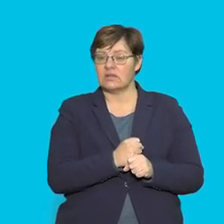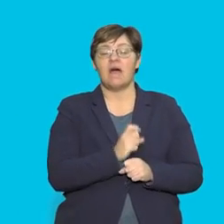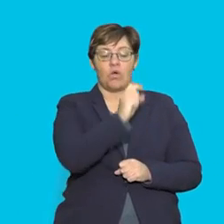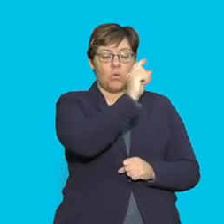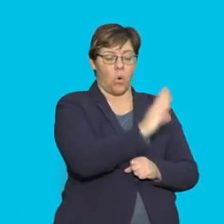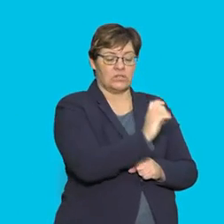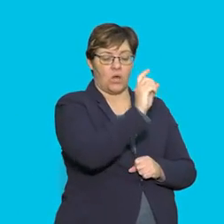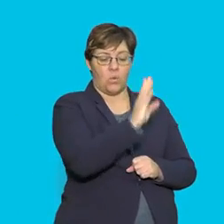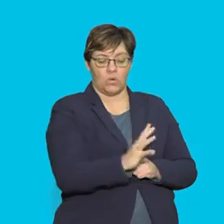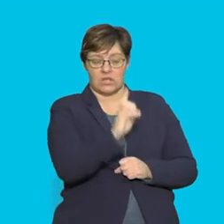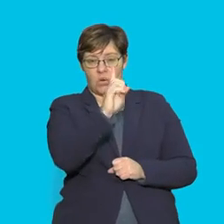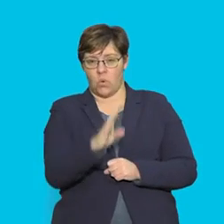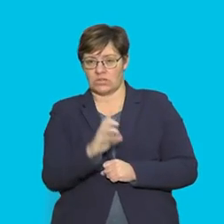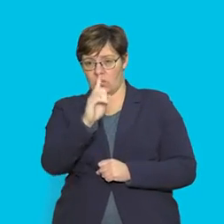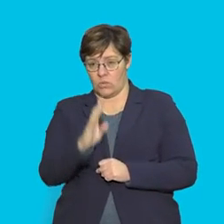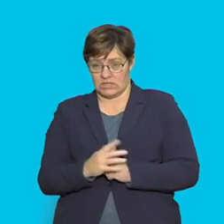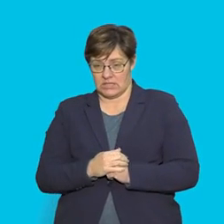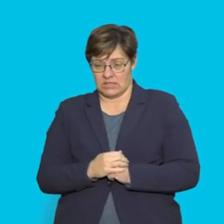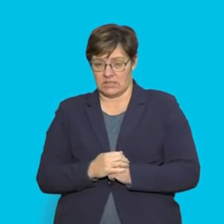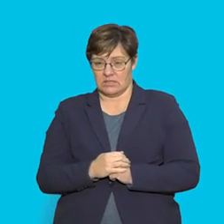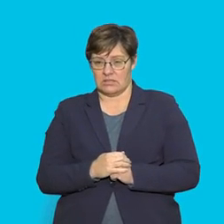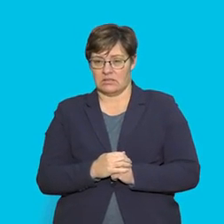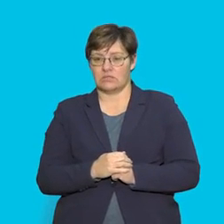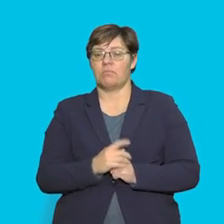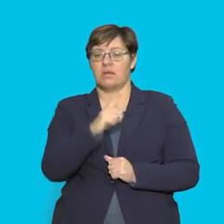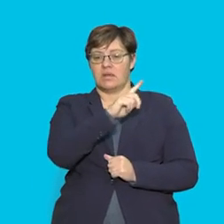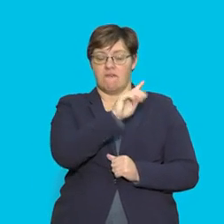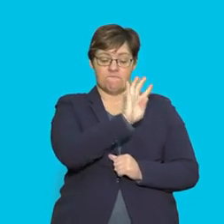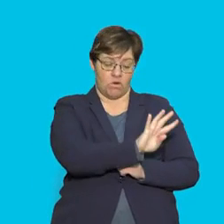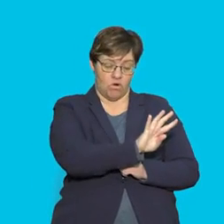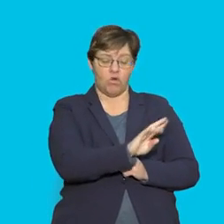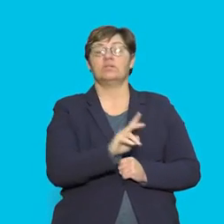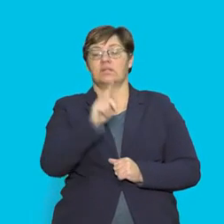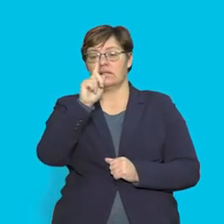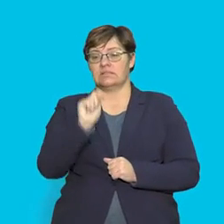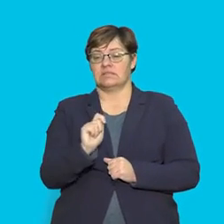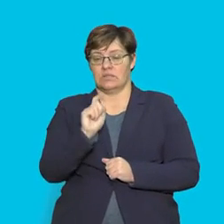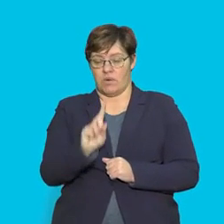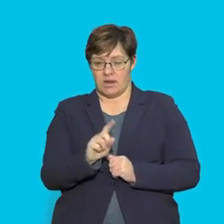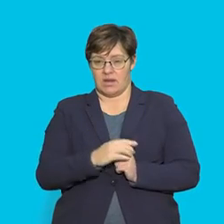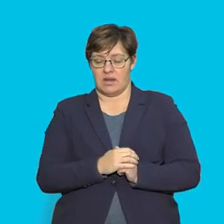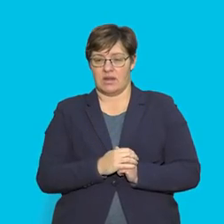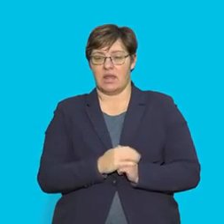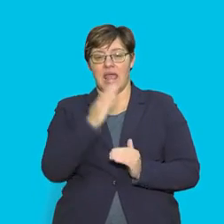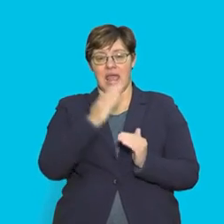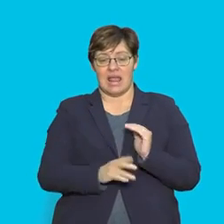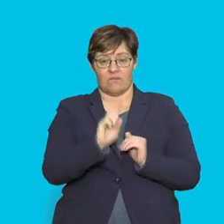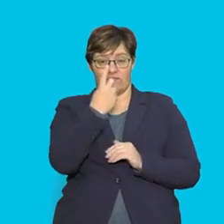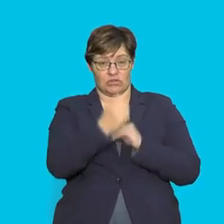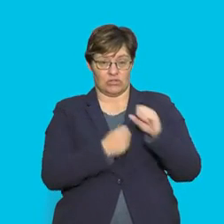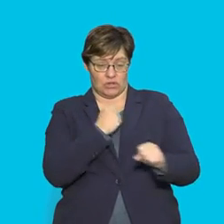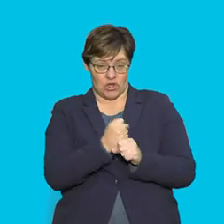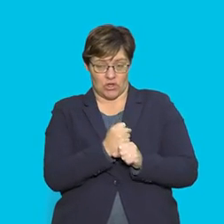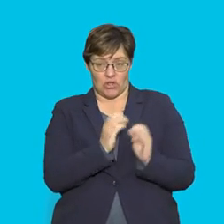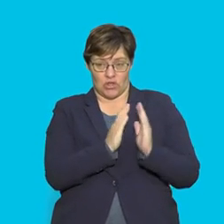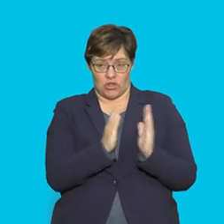the 4 years, it's going to be divided into quarters, right? The ones that will make each year. So this will be T1.